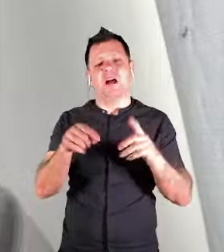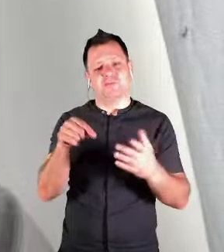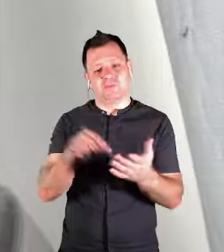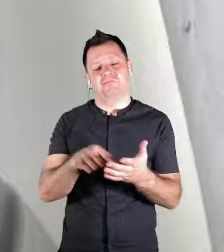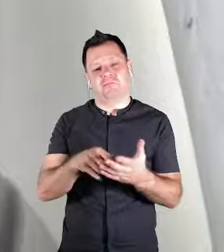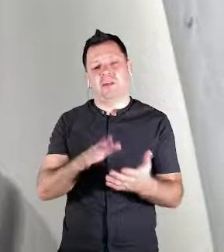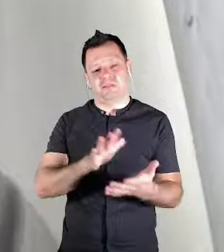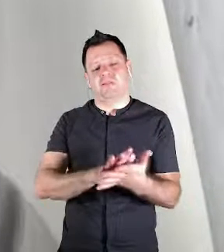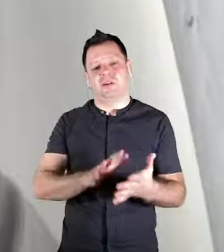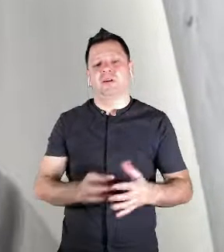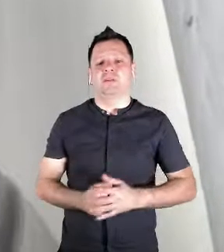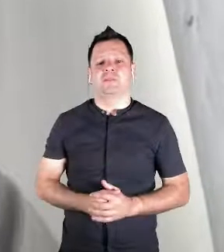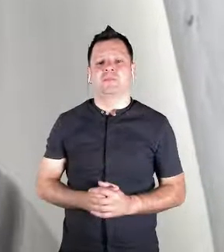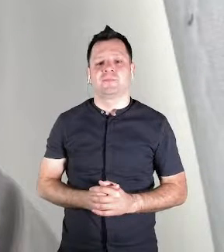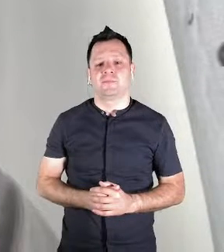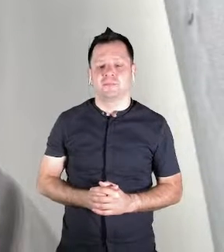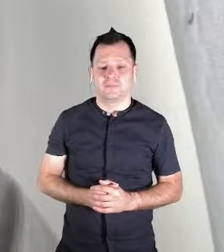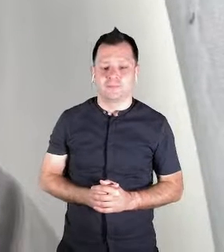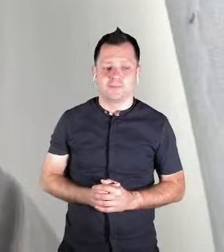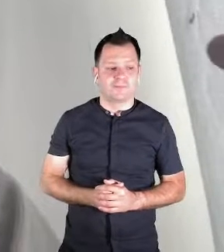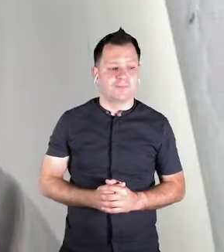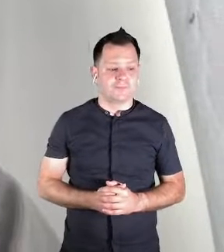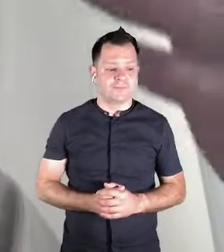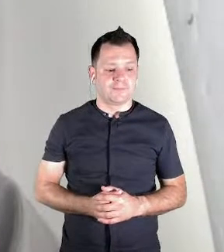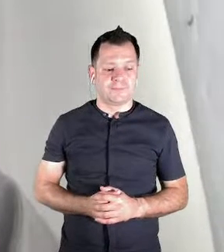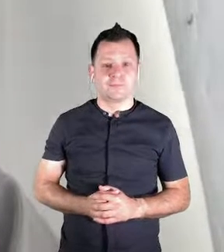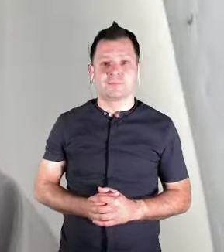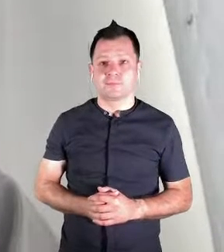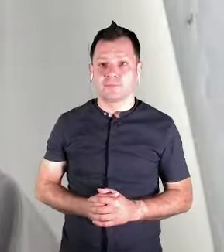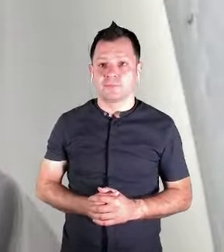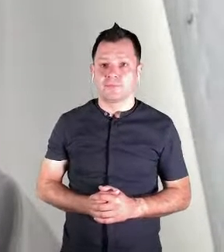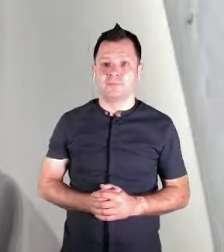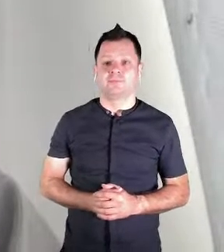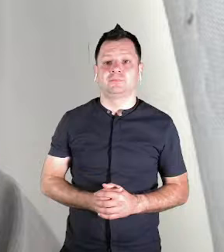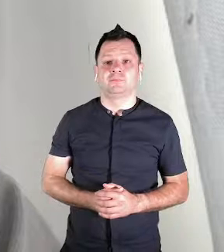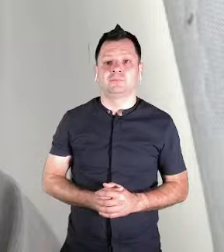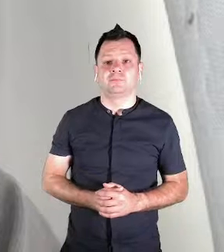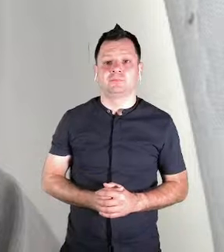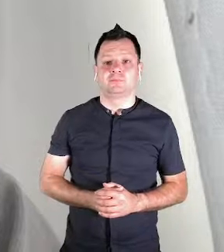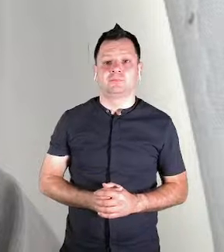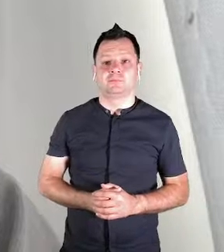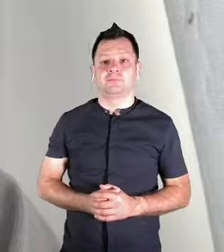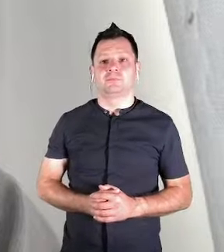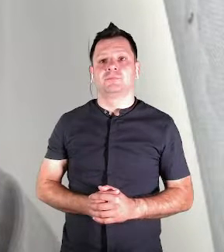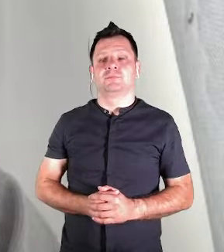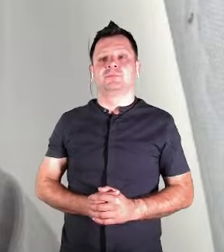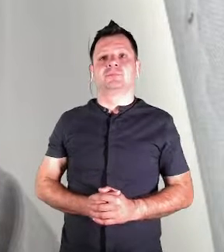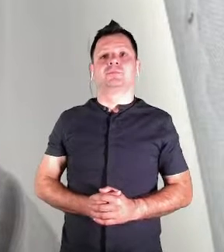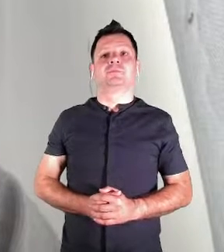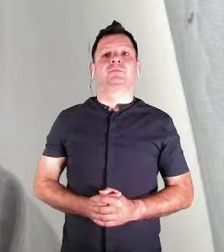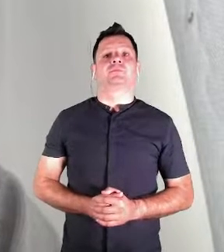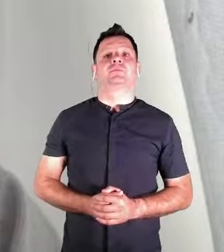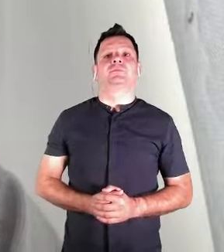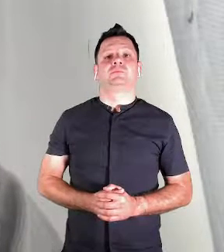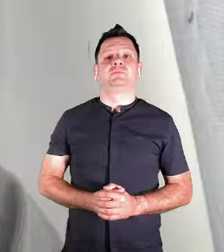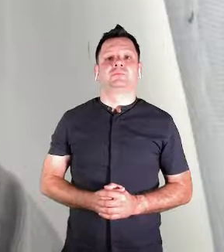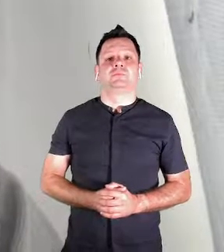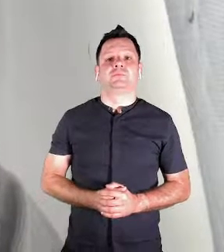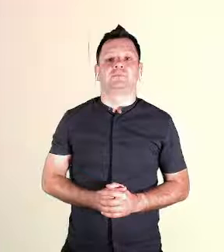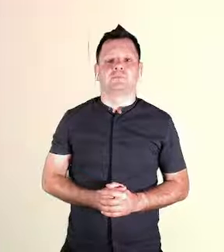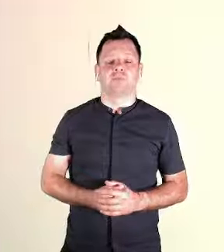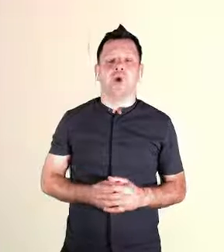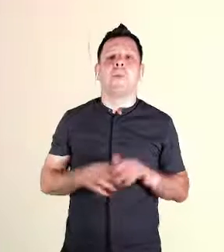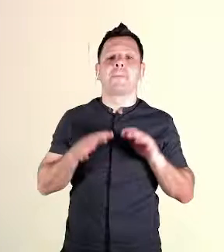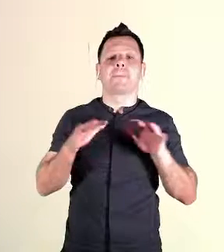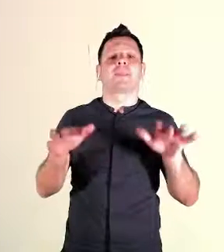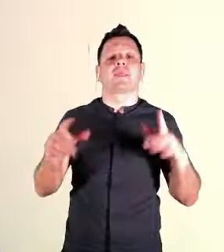something that many people point out, this mentality. But